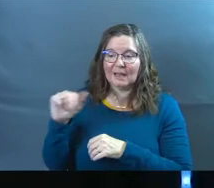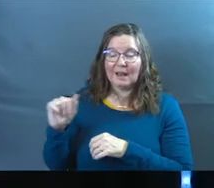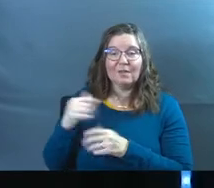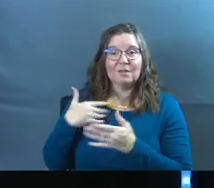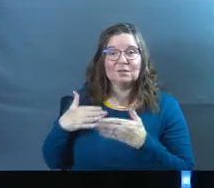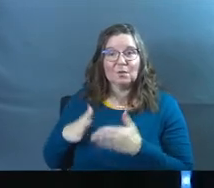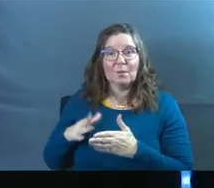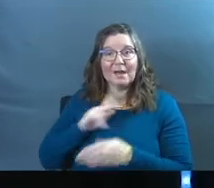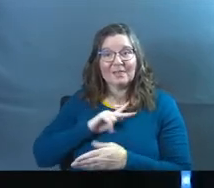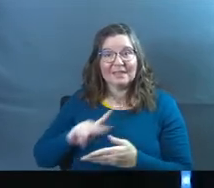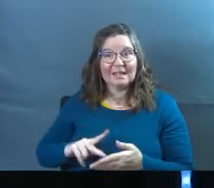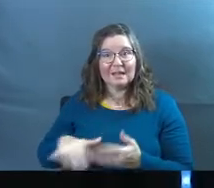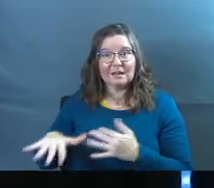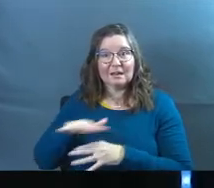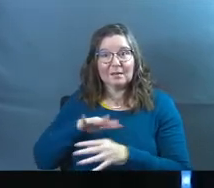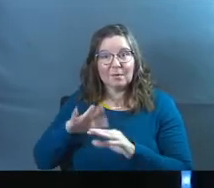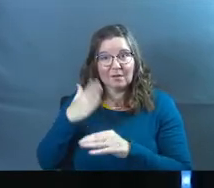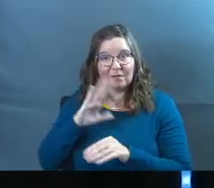God works. Yes?